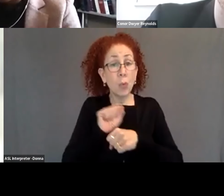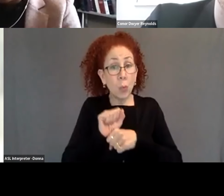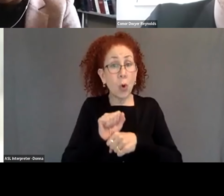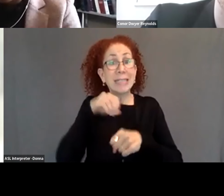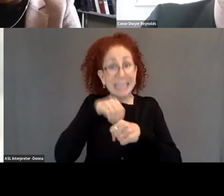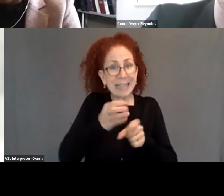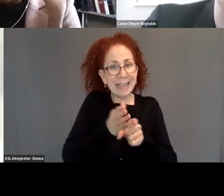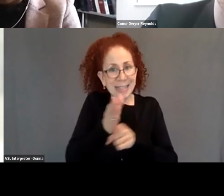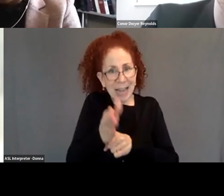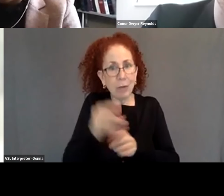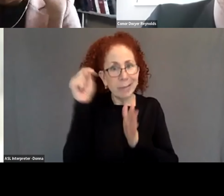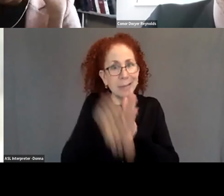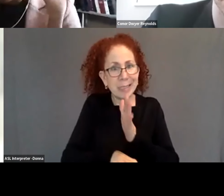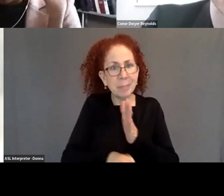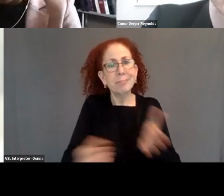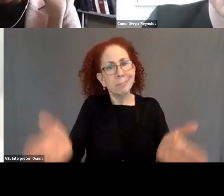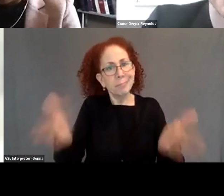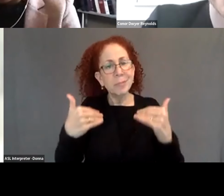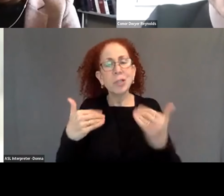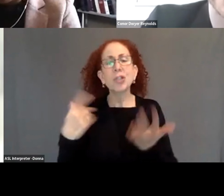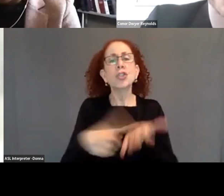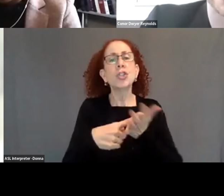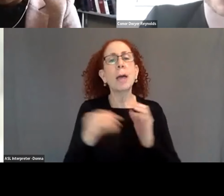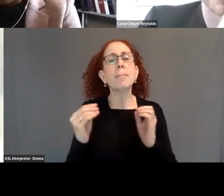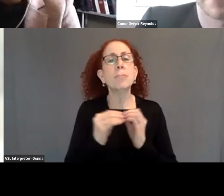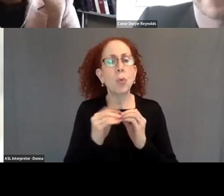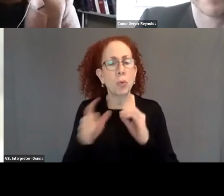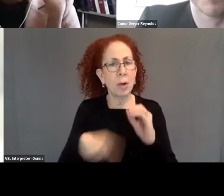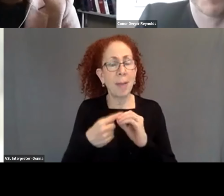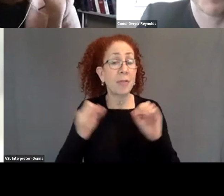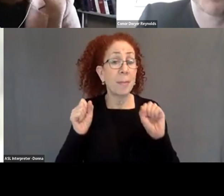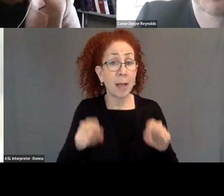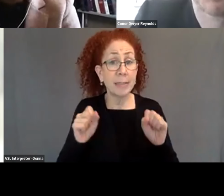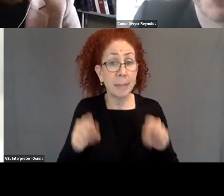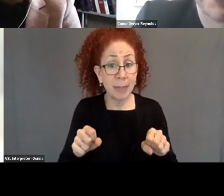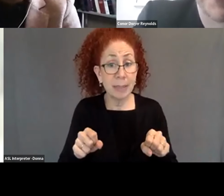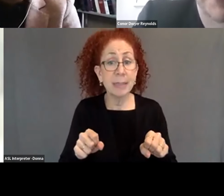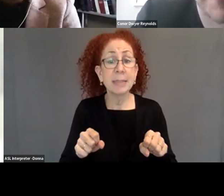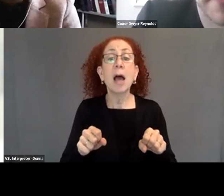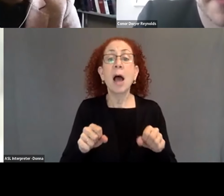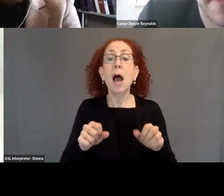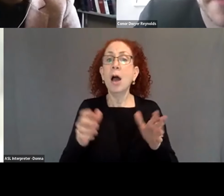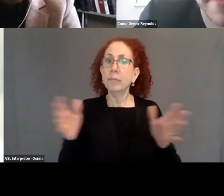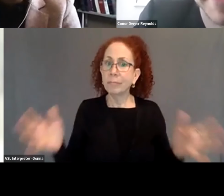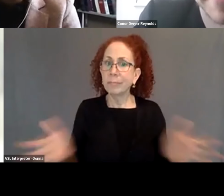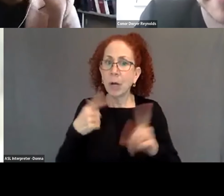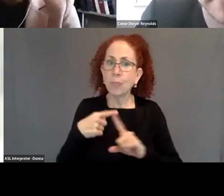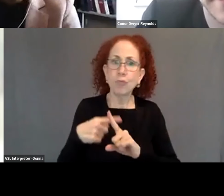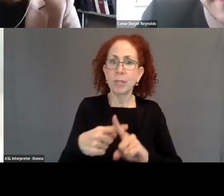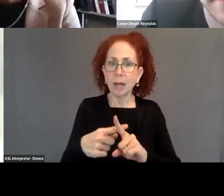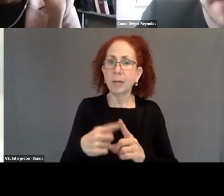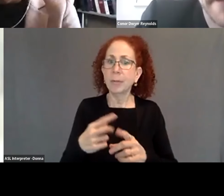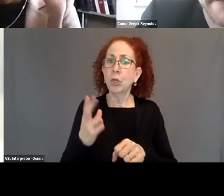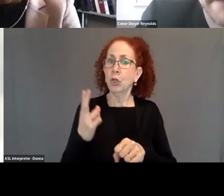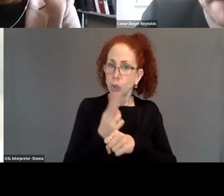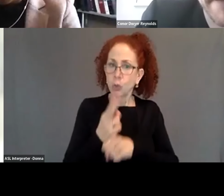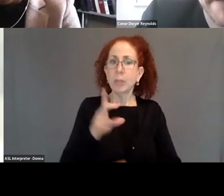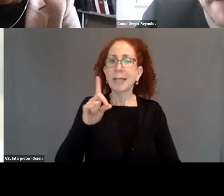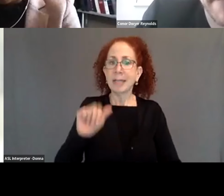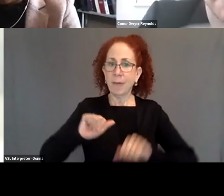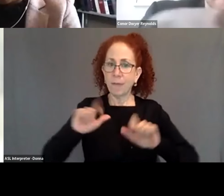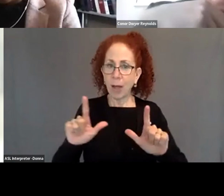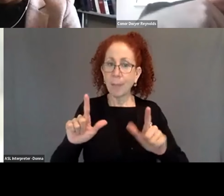areas, I wanted to invite you to chat a little bit more about the possibilities of productively deploying the disability frame